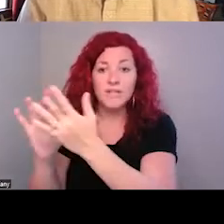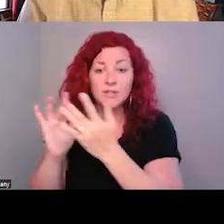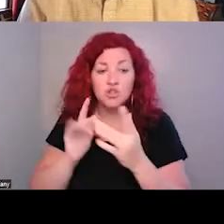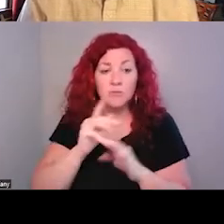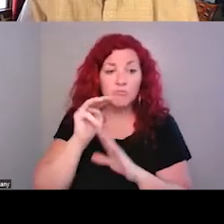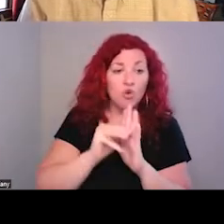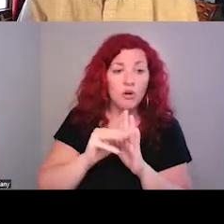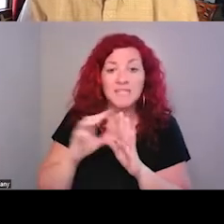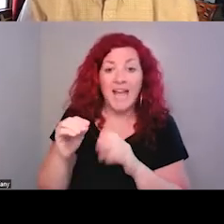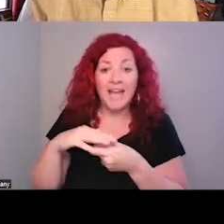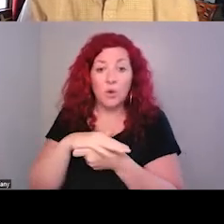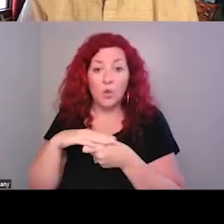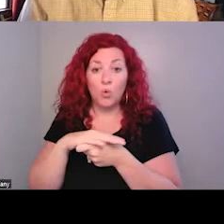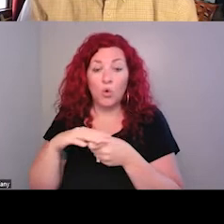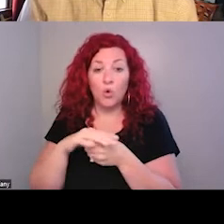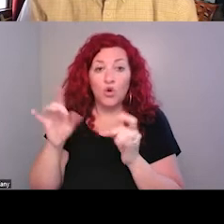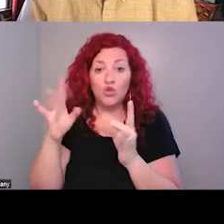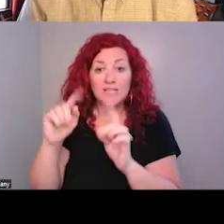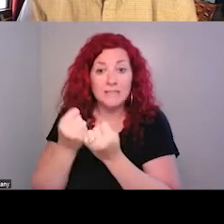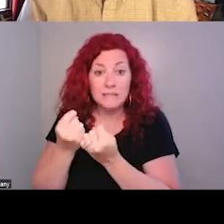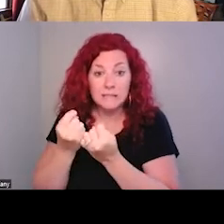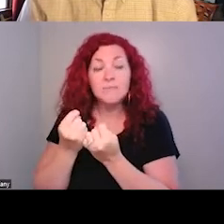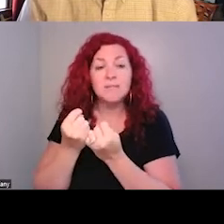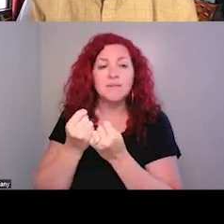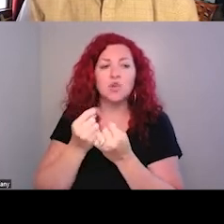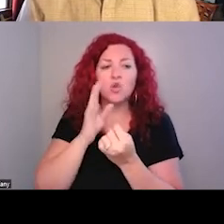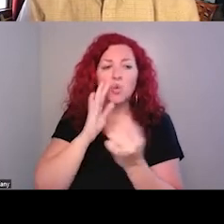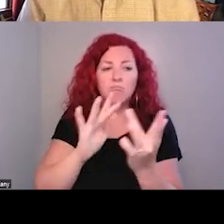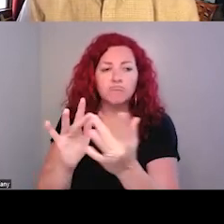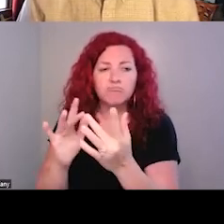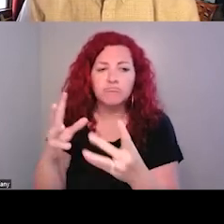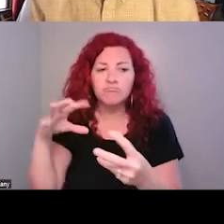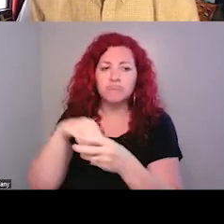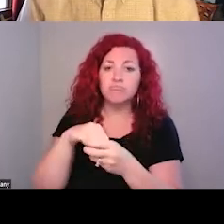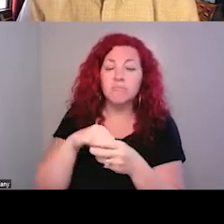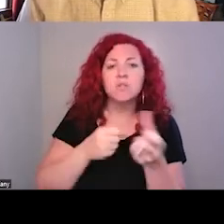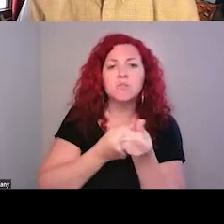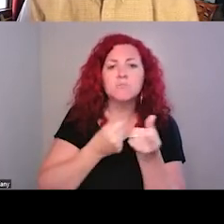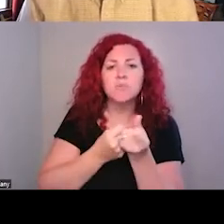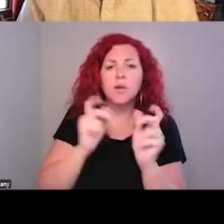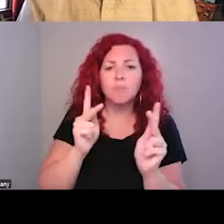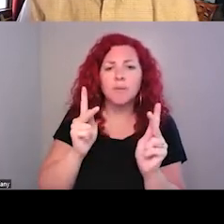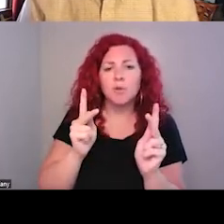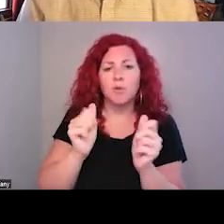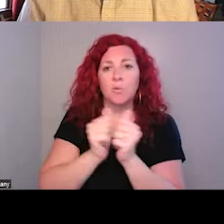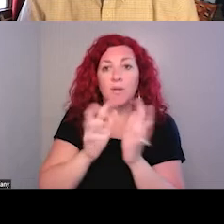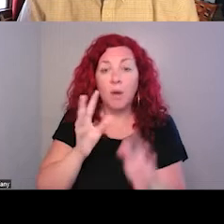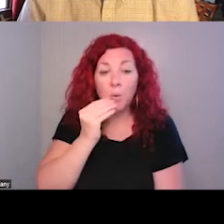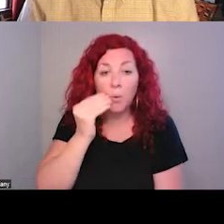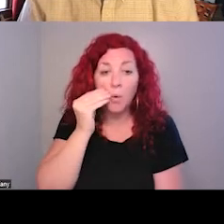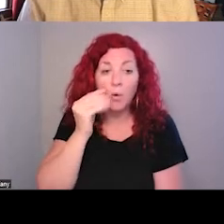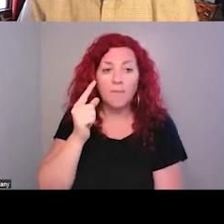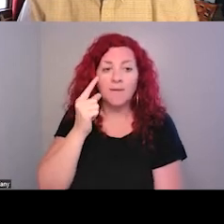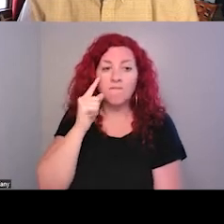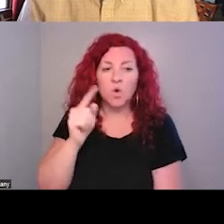not connected to services as a part of the crisis continuum. Supporting people who are experiencing homelessness with navigation services to